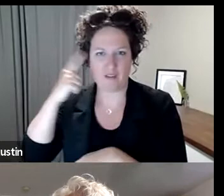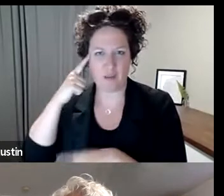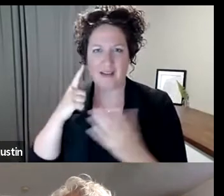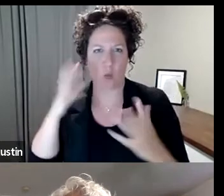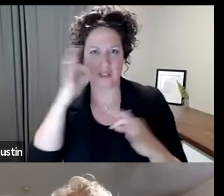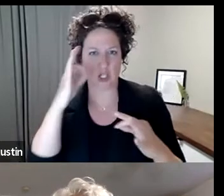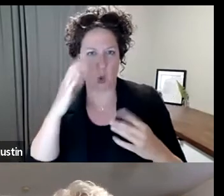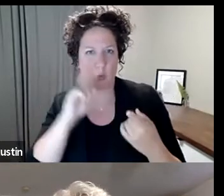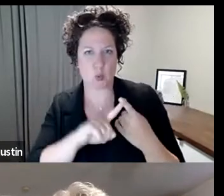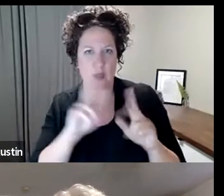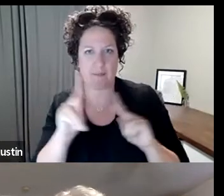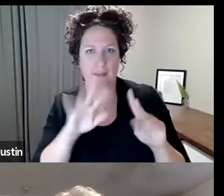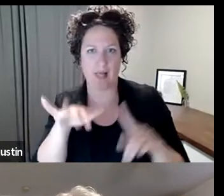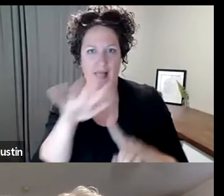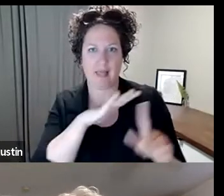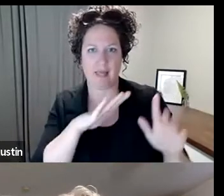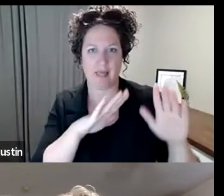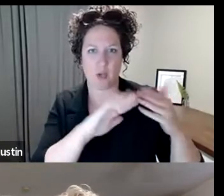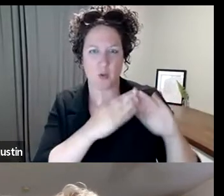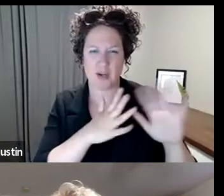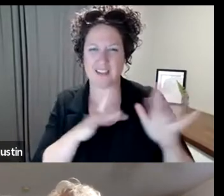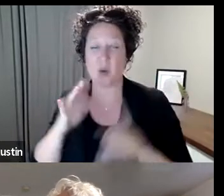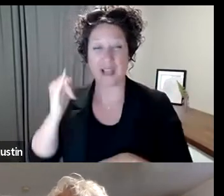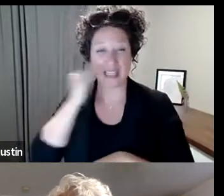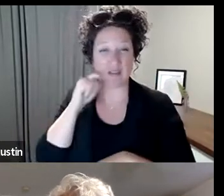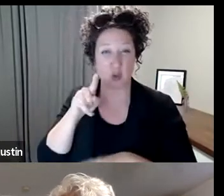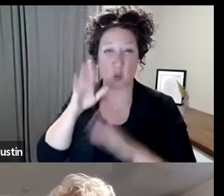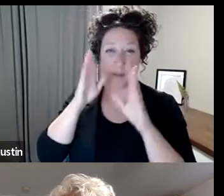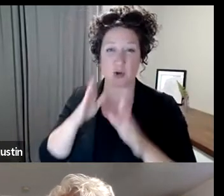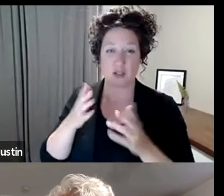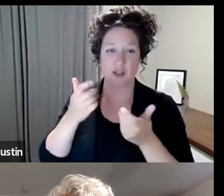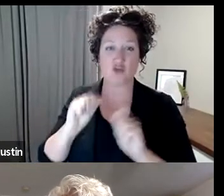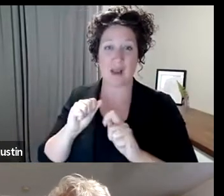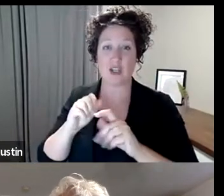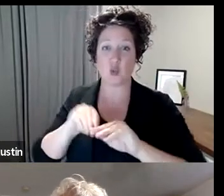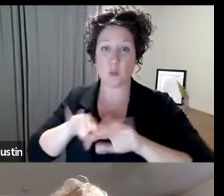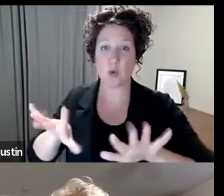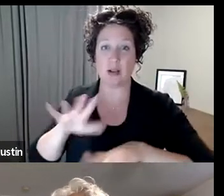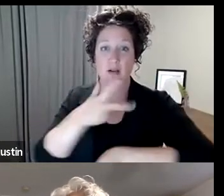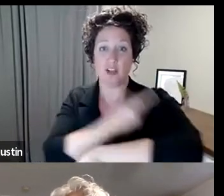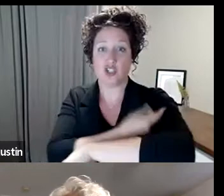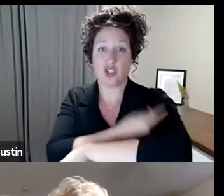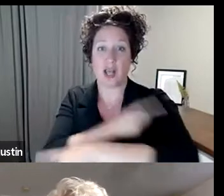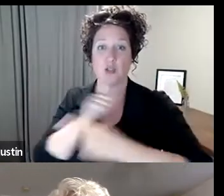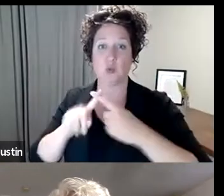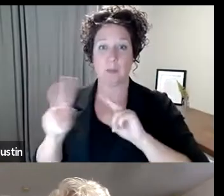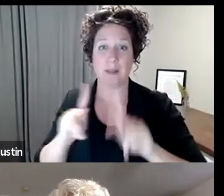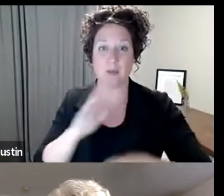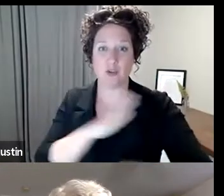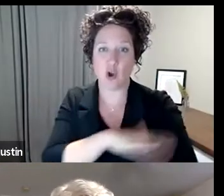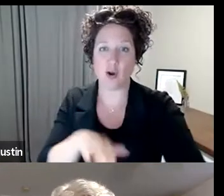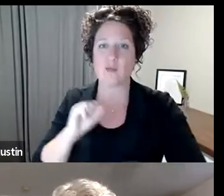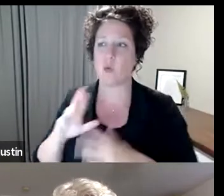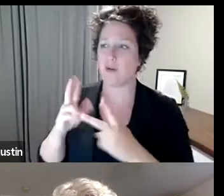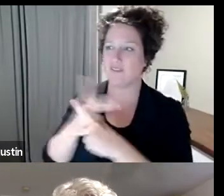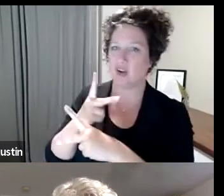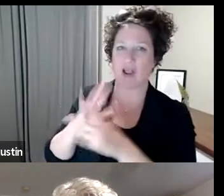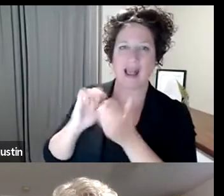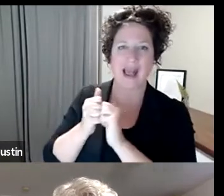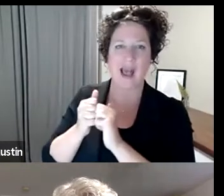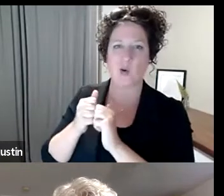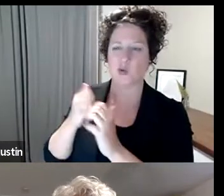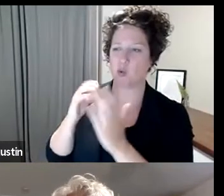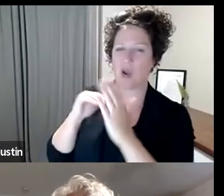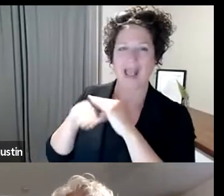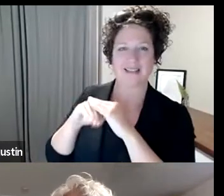community. That is, if you are somebody who's trying to get shots in people's arms or vital information about how to access the child tax